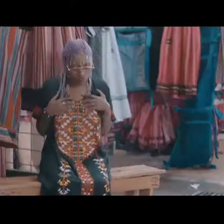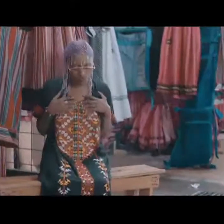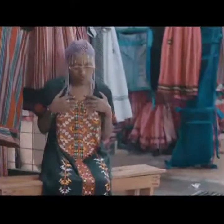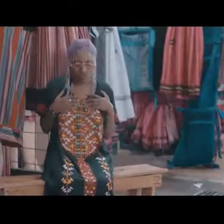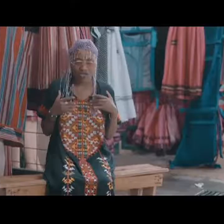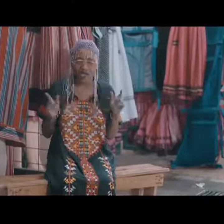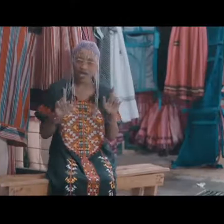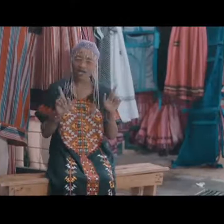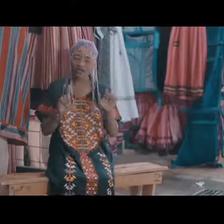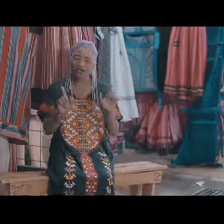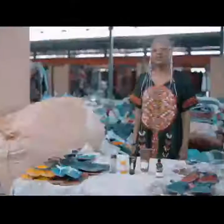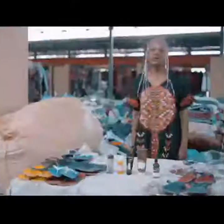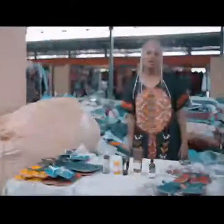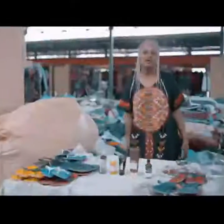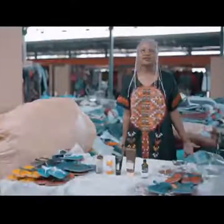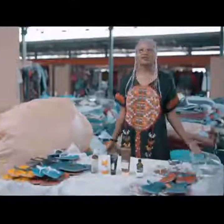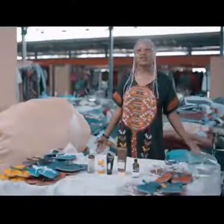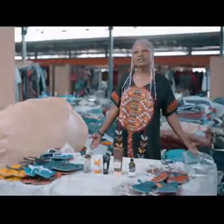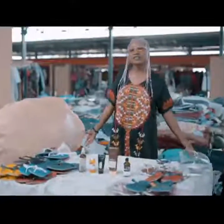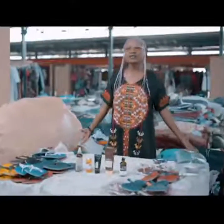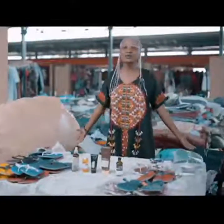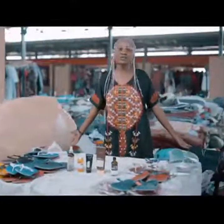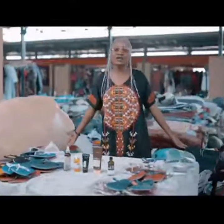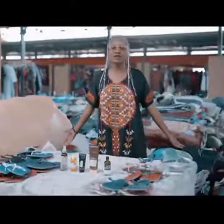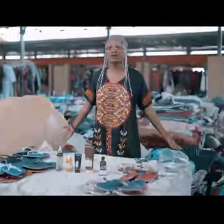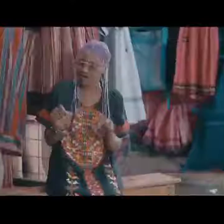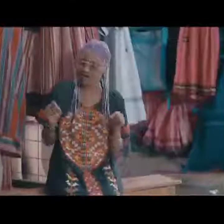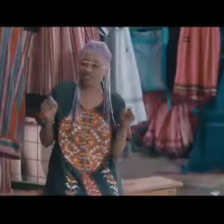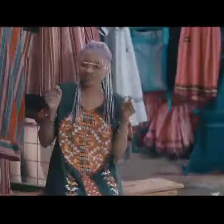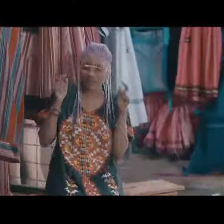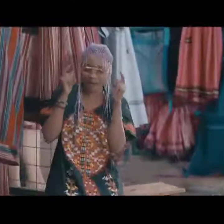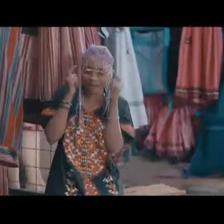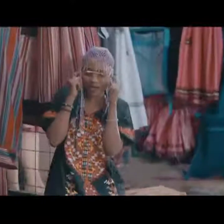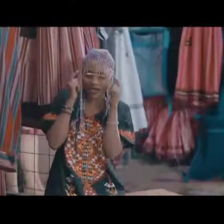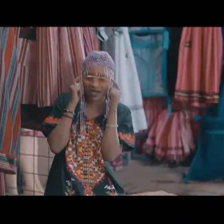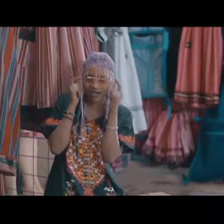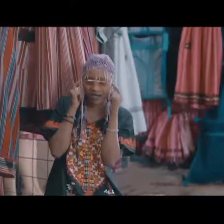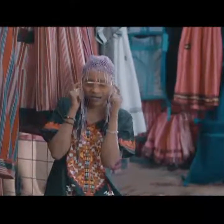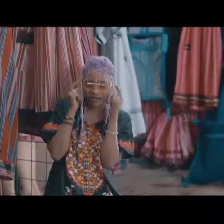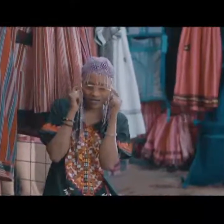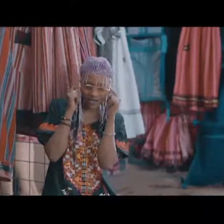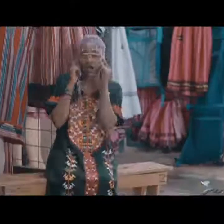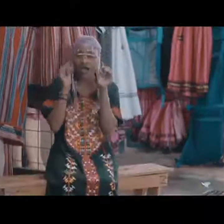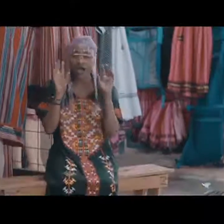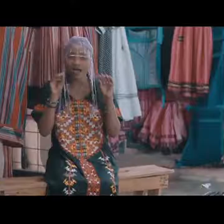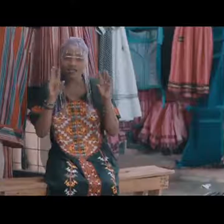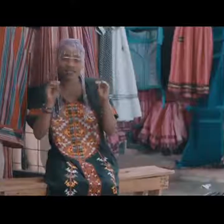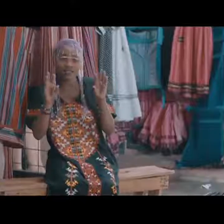soul. I ain't doing that. These lyrics ain't gonna shift my mind.